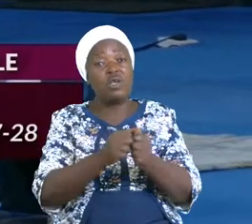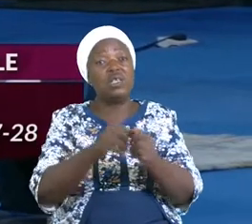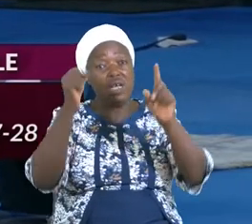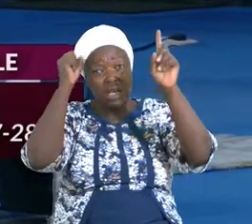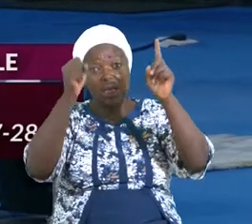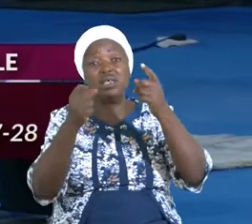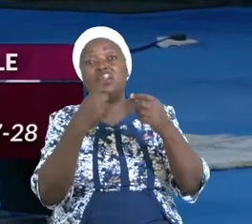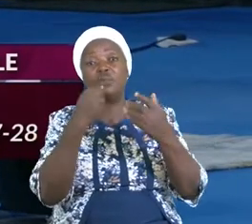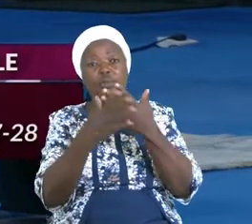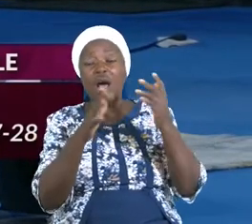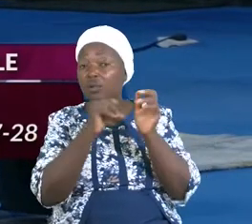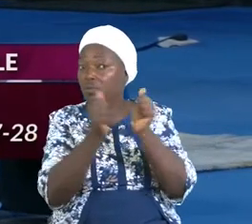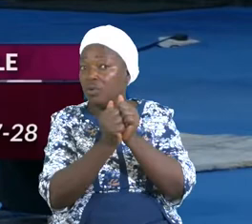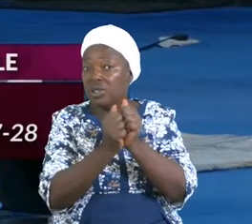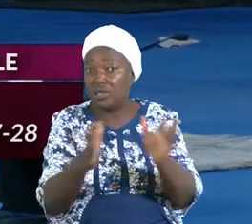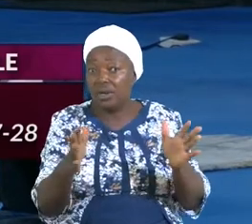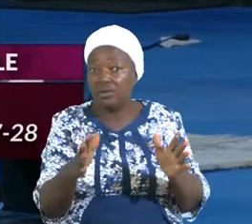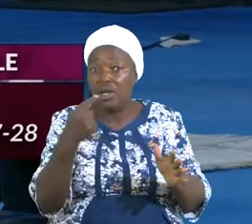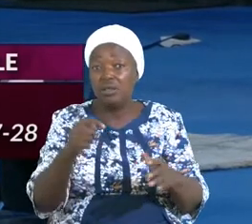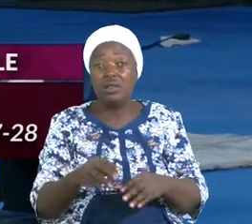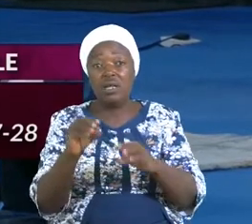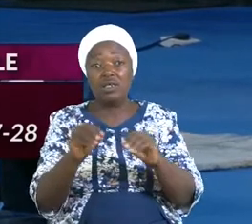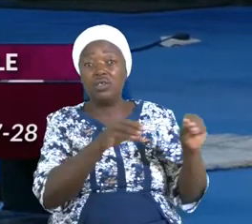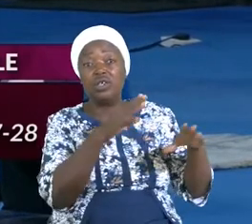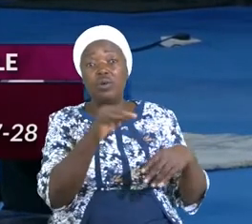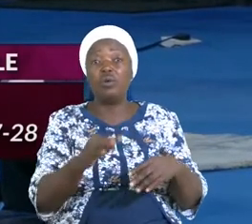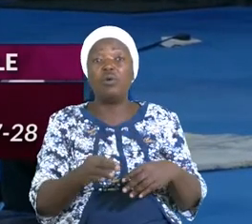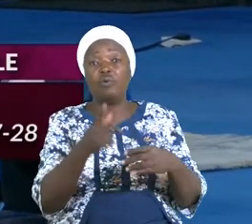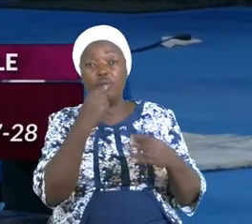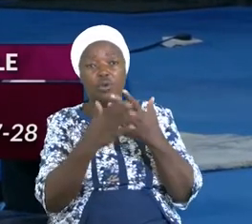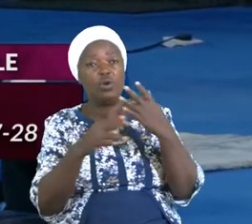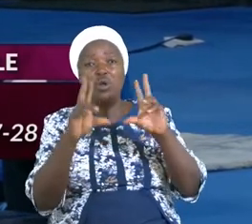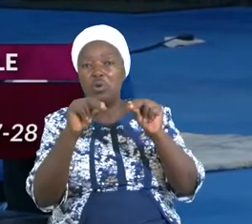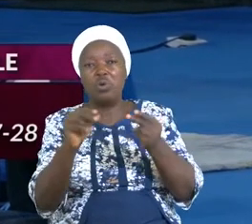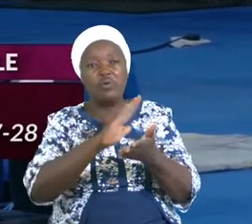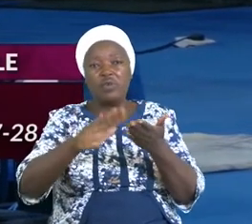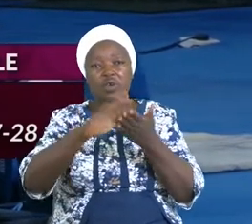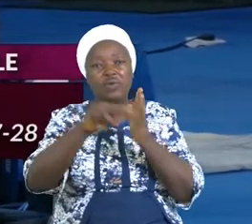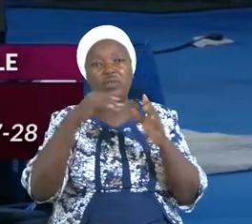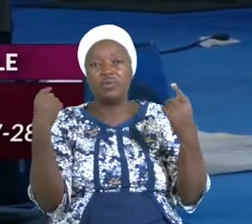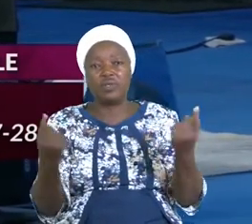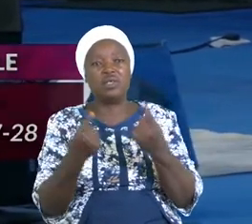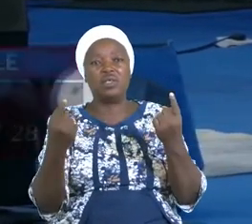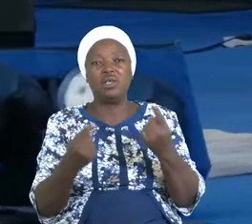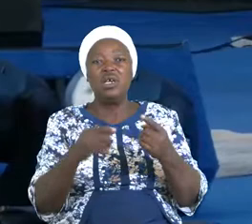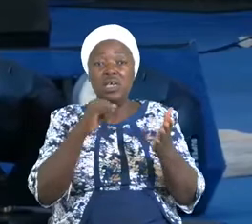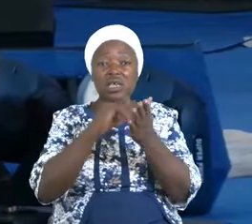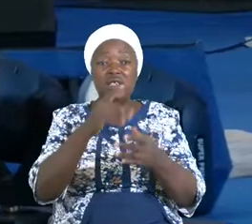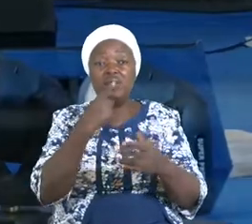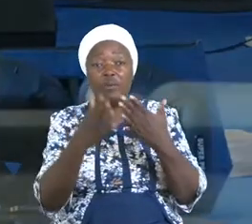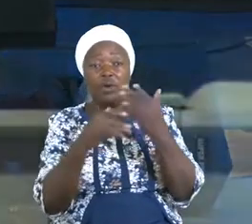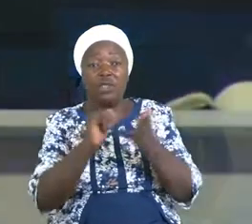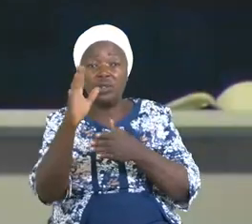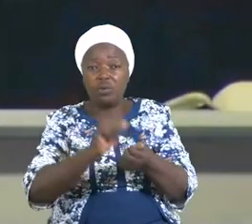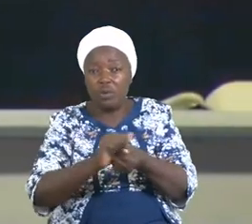And without the shedding of blood is no remission. It is the blood that will purge you and